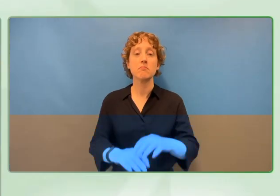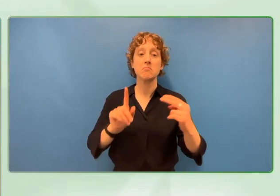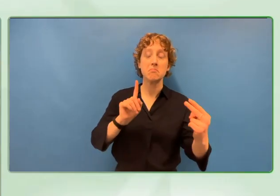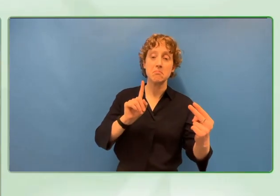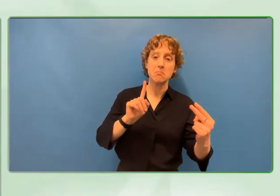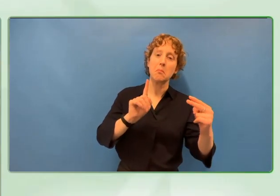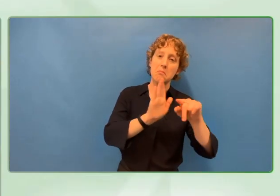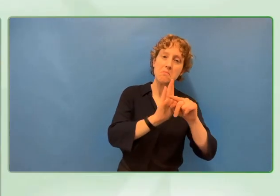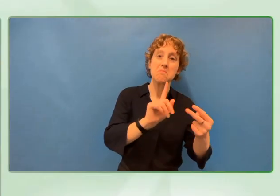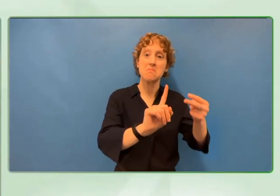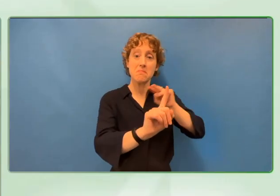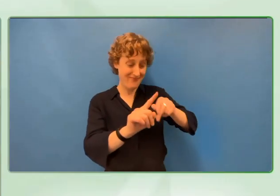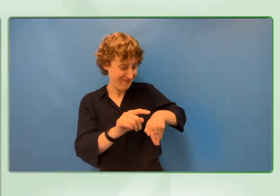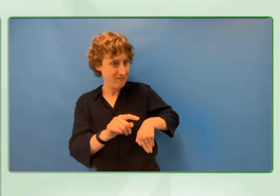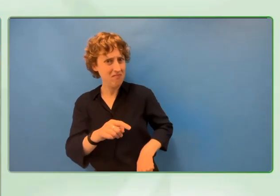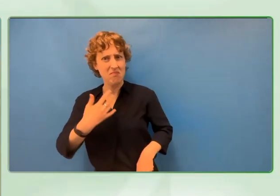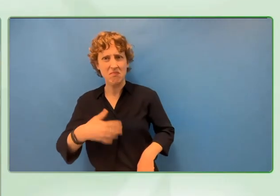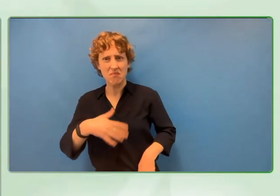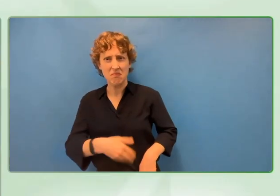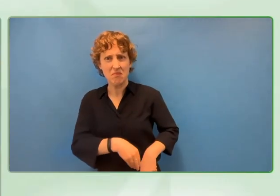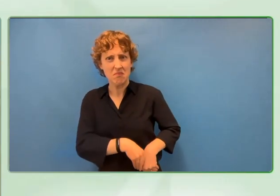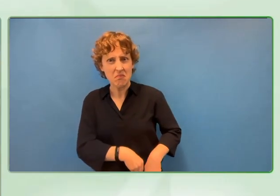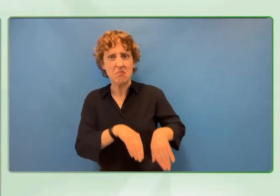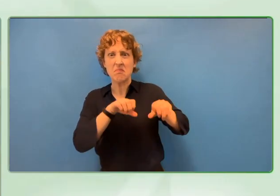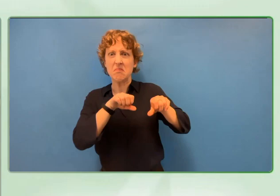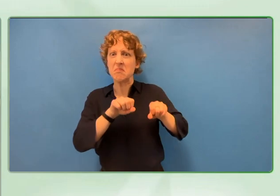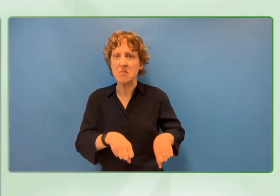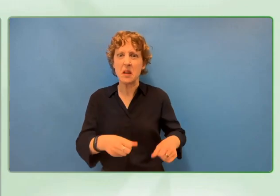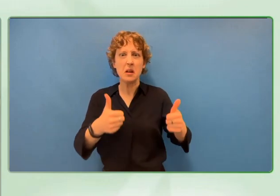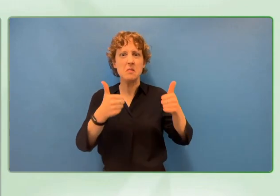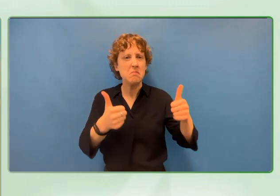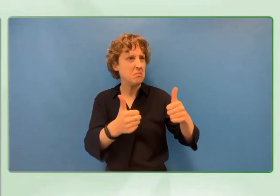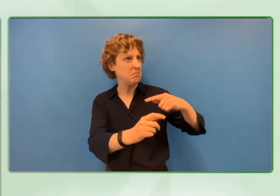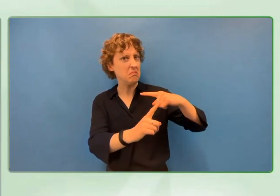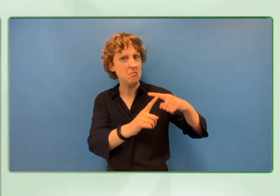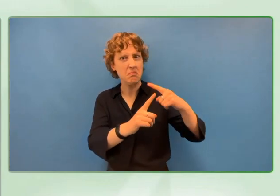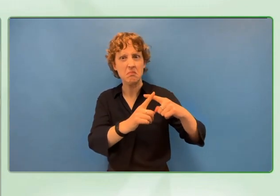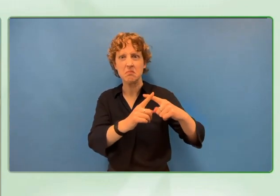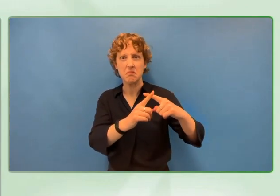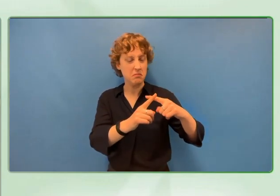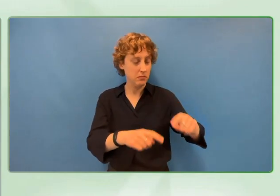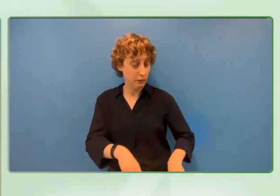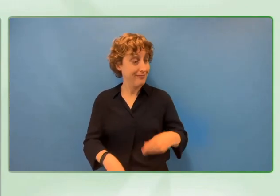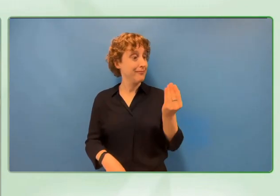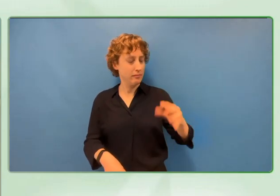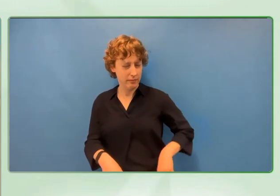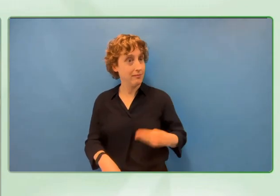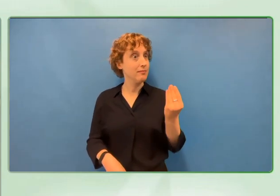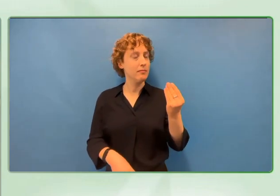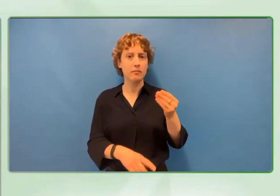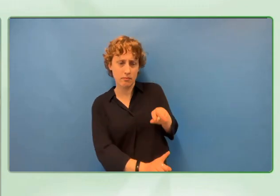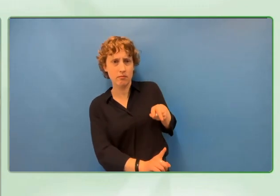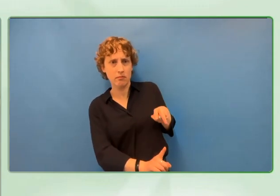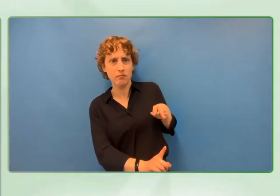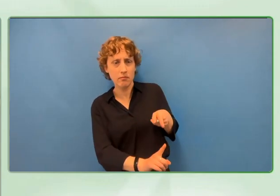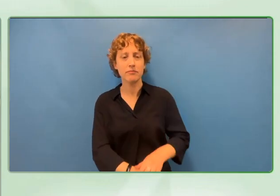use it, in everyday settings, in a naturalistic setting. And I think, you want to comment on that, but I really